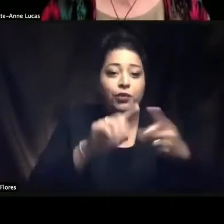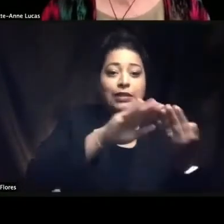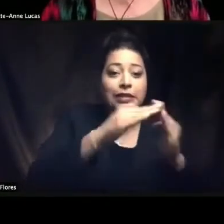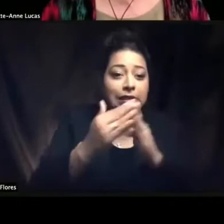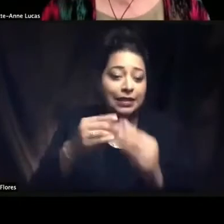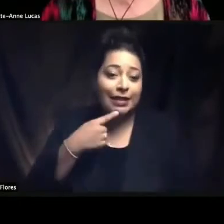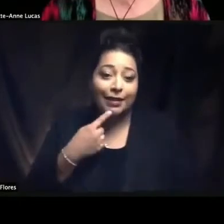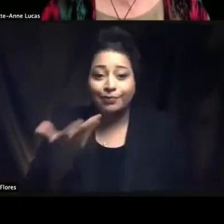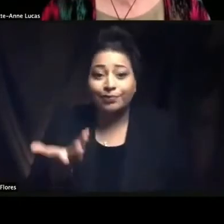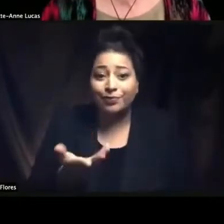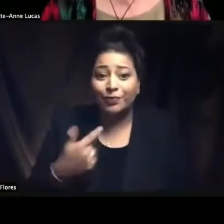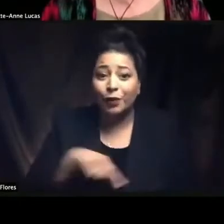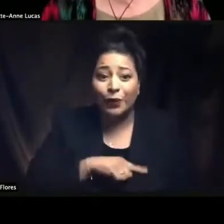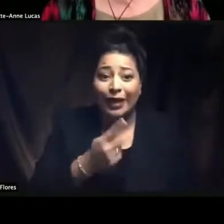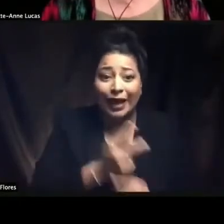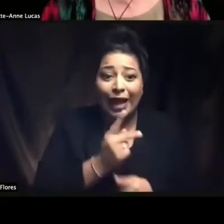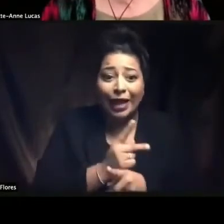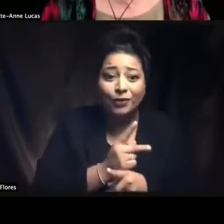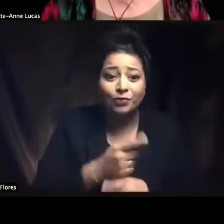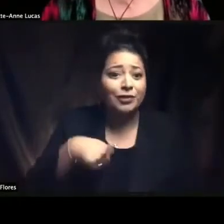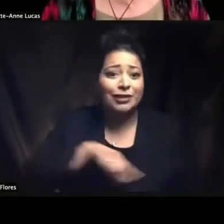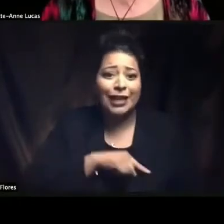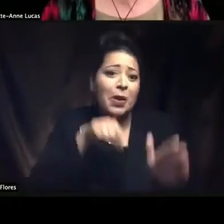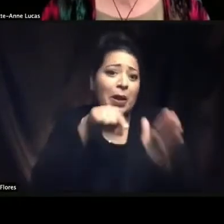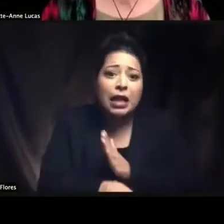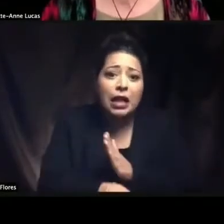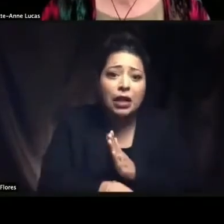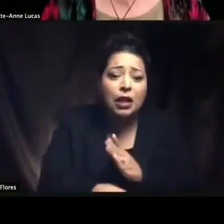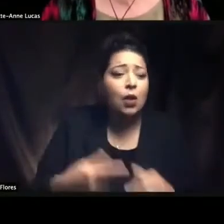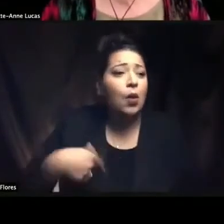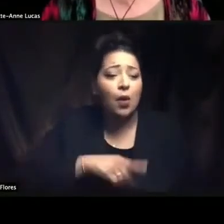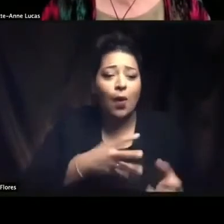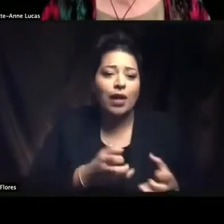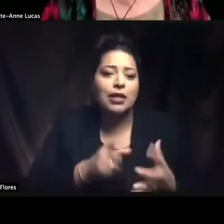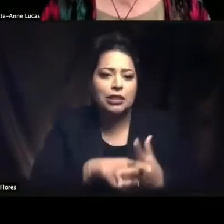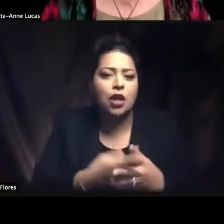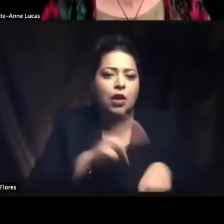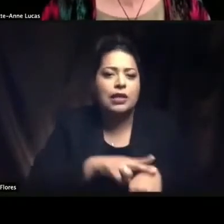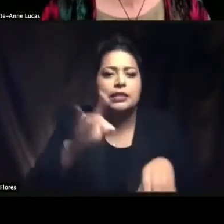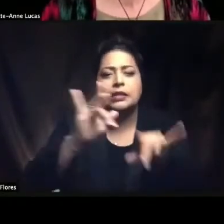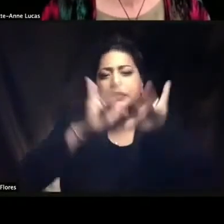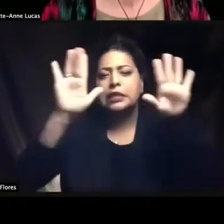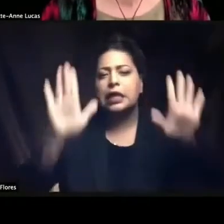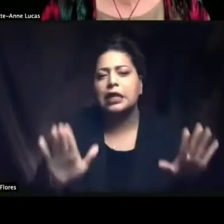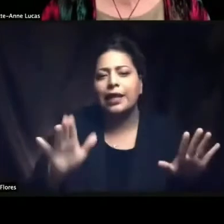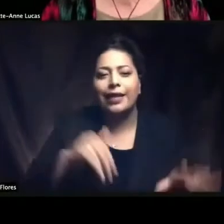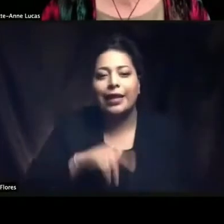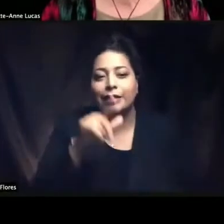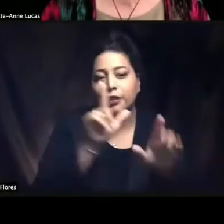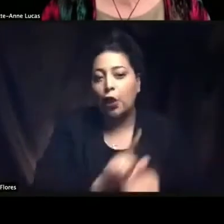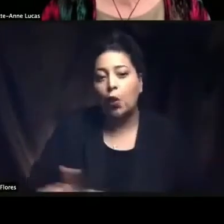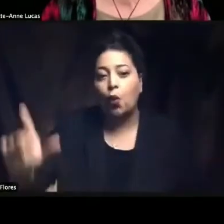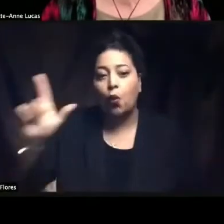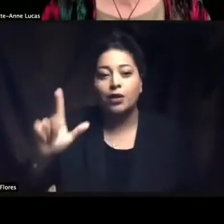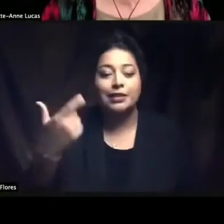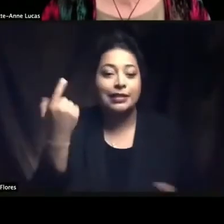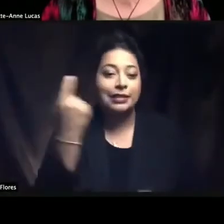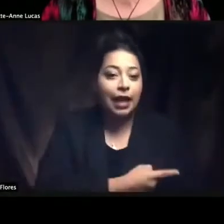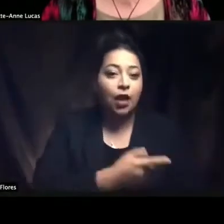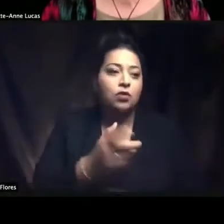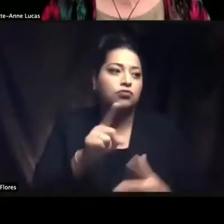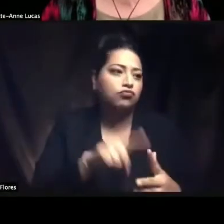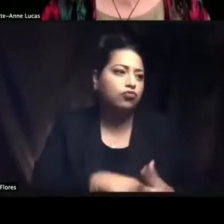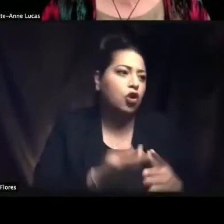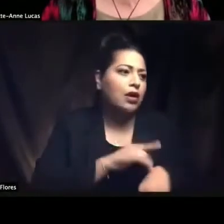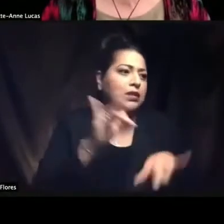look, we care. We're tired of the killing. We want to do it at least starting on Sunday, because to a lot of people, that's the Lord's day. So we want to start on Sunday, and